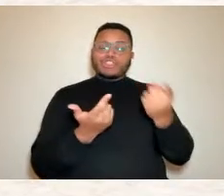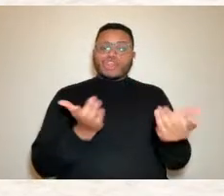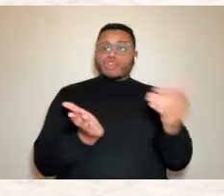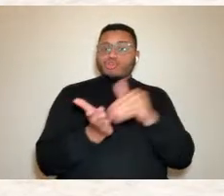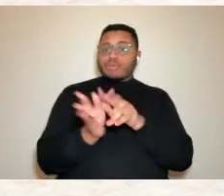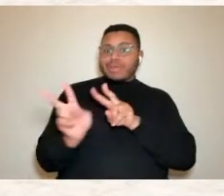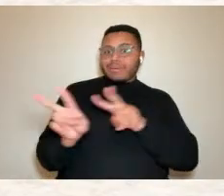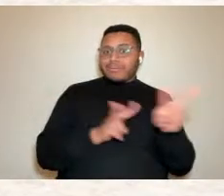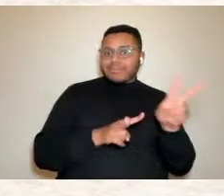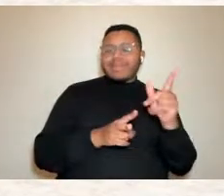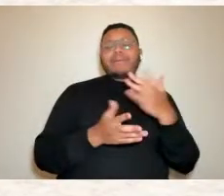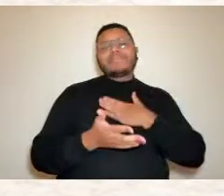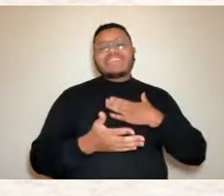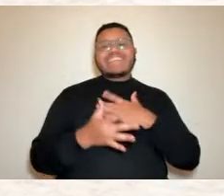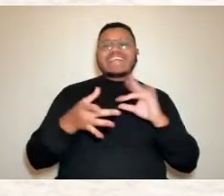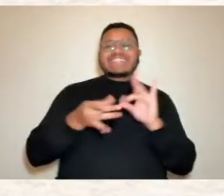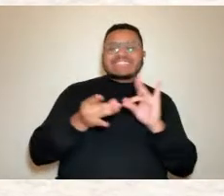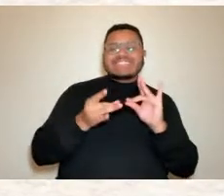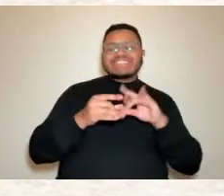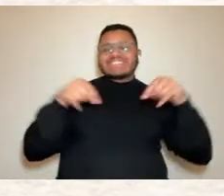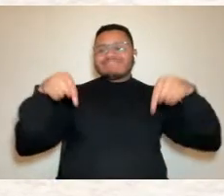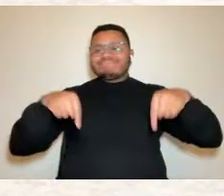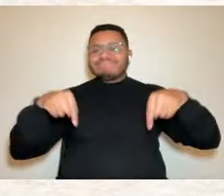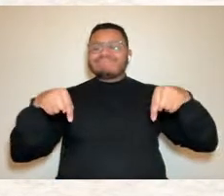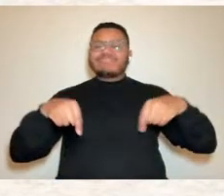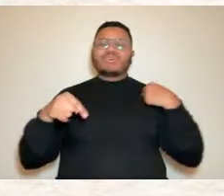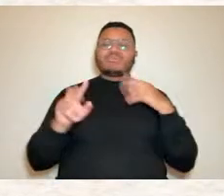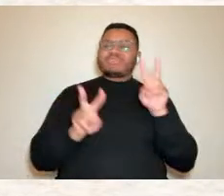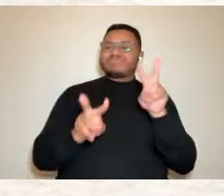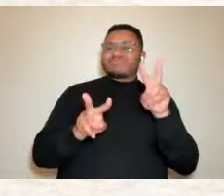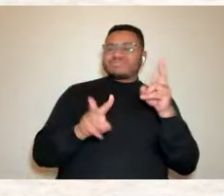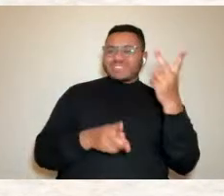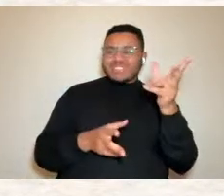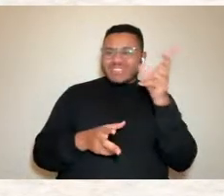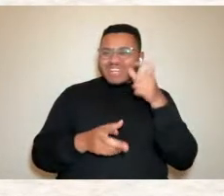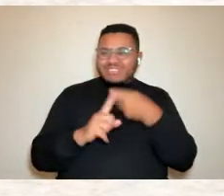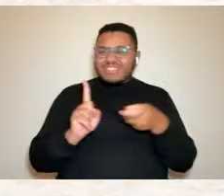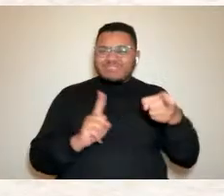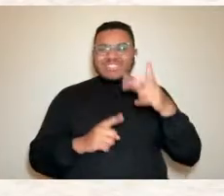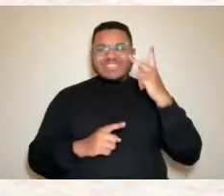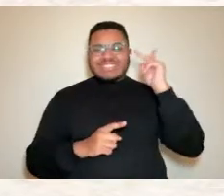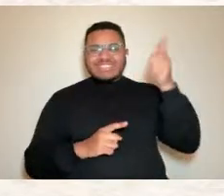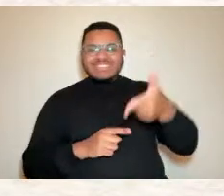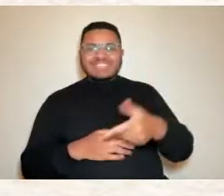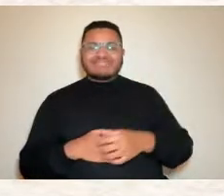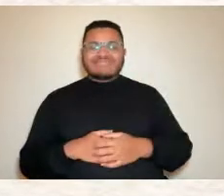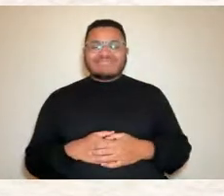make sure you are leaving comments in the comment section. We look forward to hearing from you. See you later.